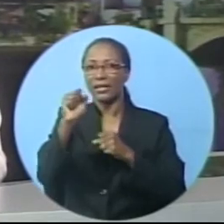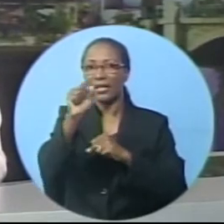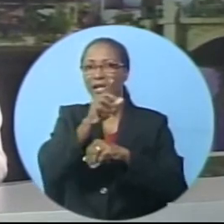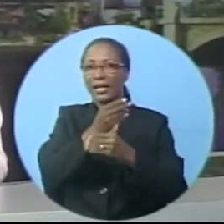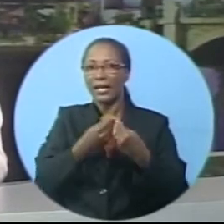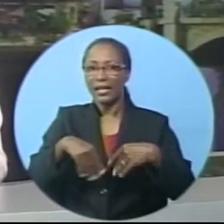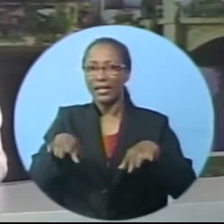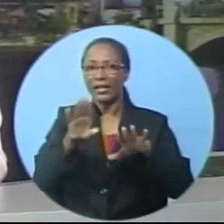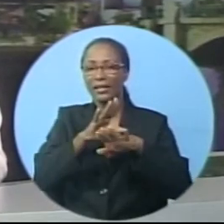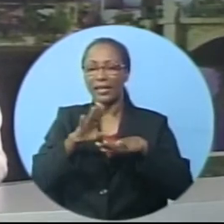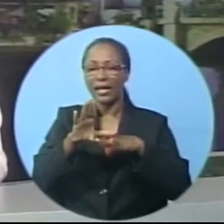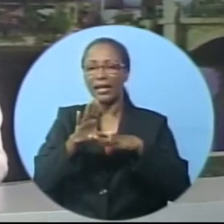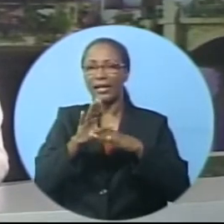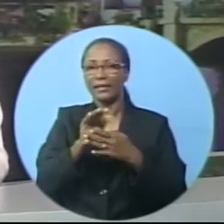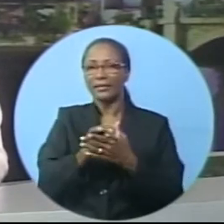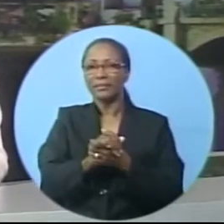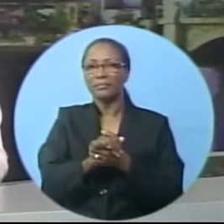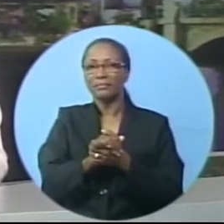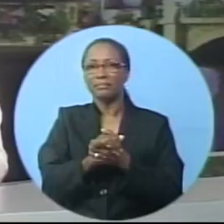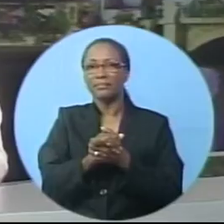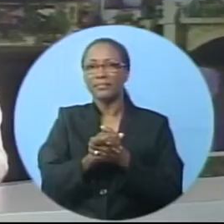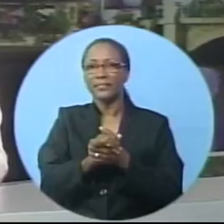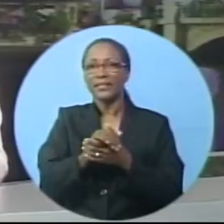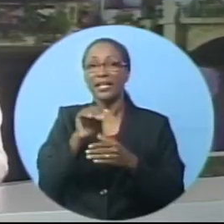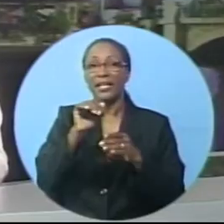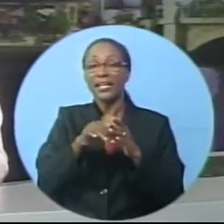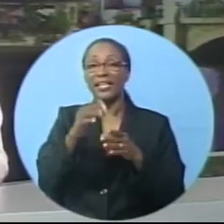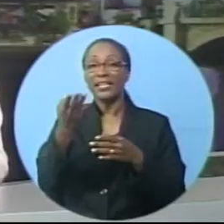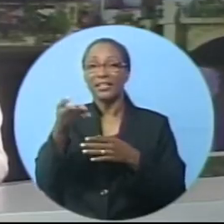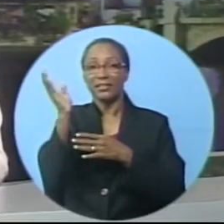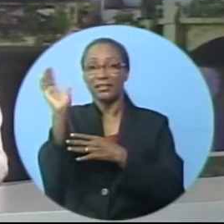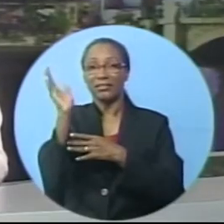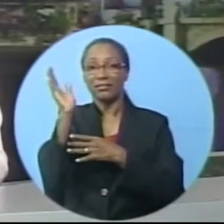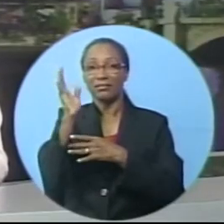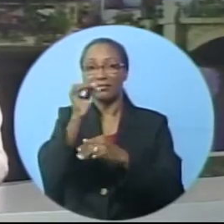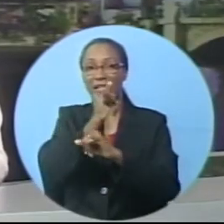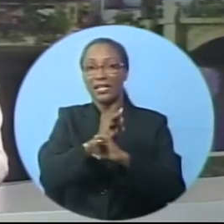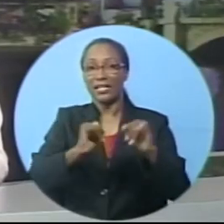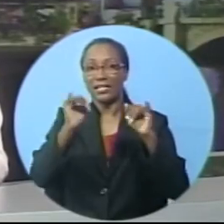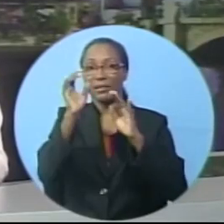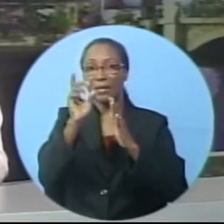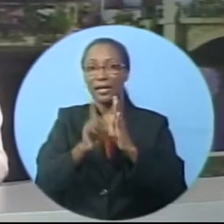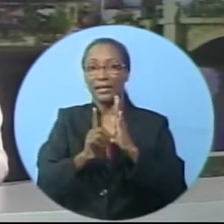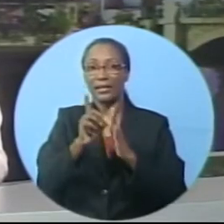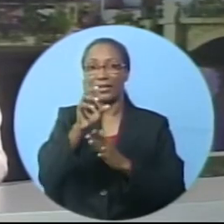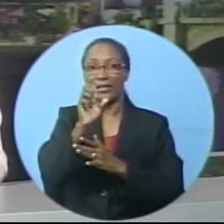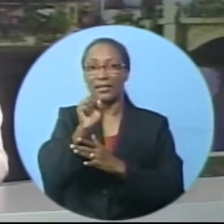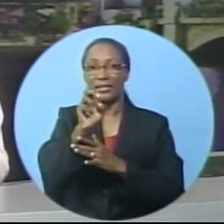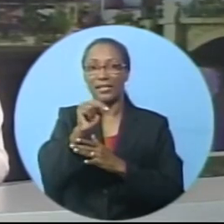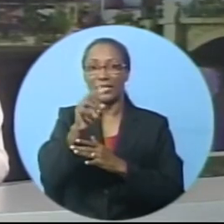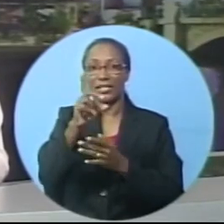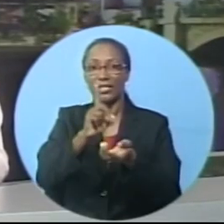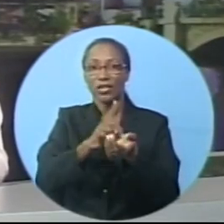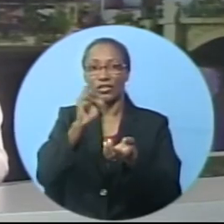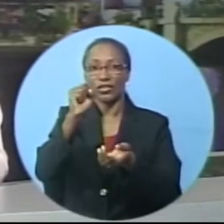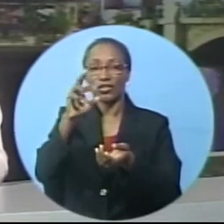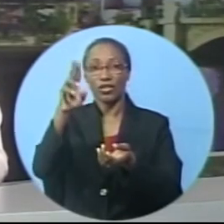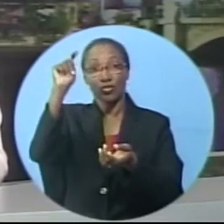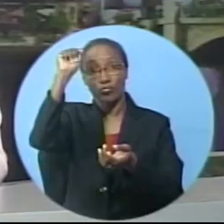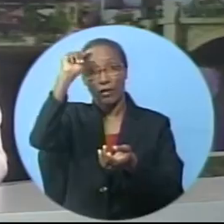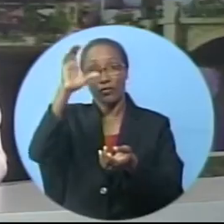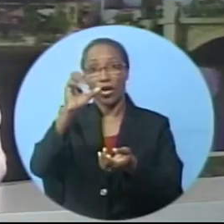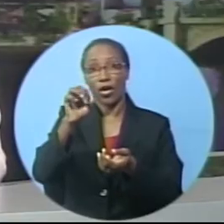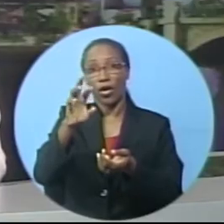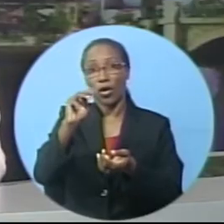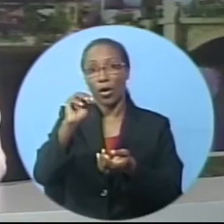Central Bank of Barbados. And in his contribution, Independent Senator Dr. Sir Trevor Carmichael highlighted the importance